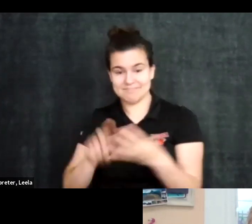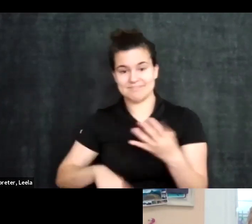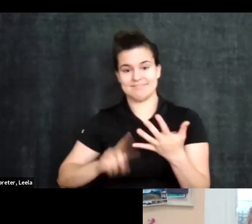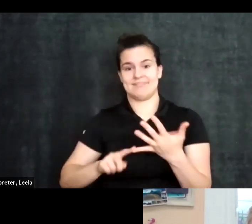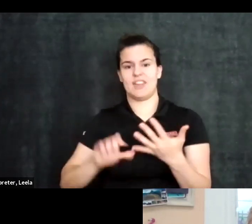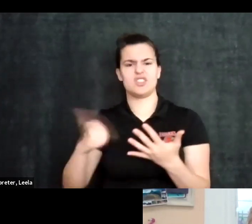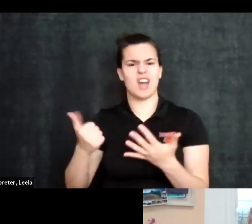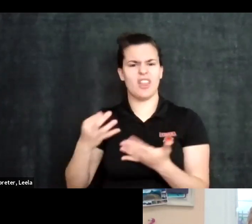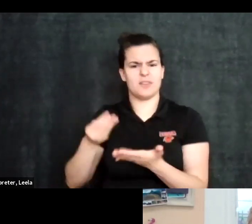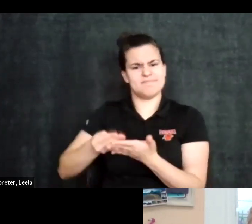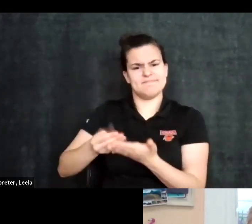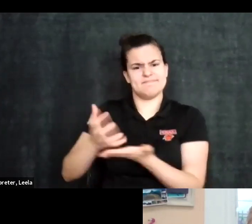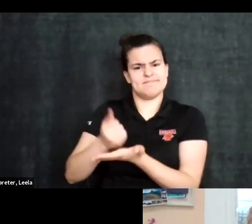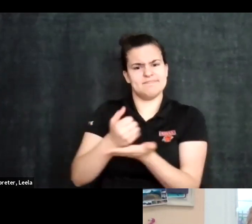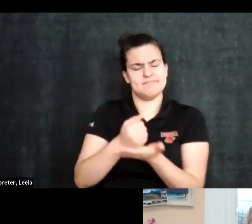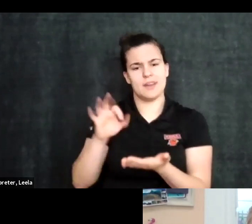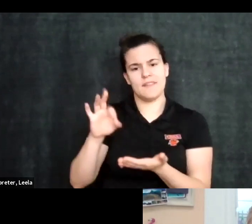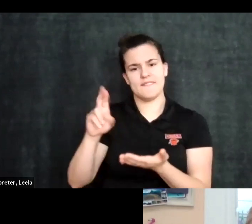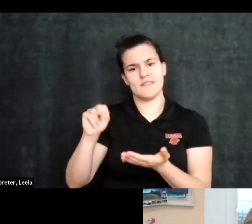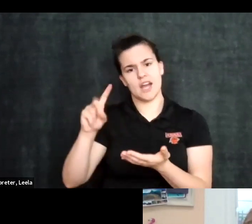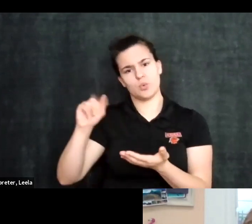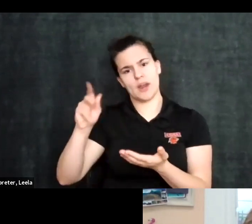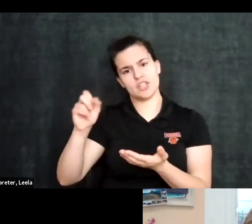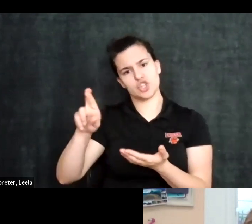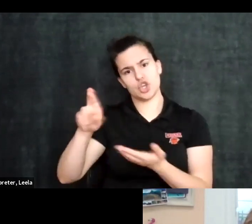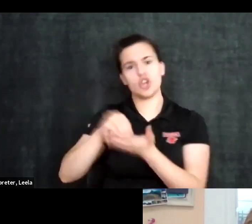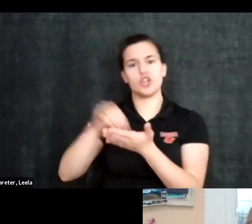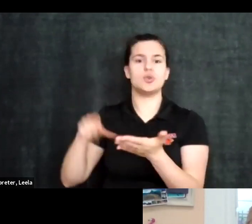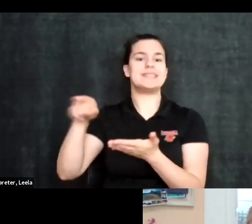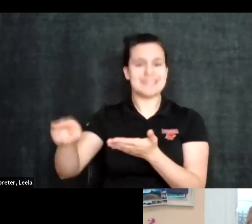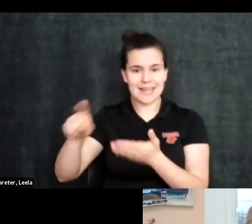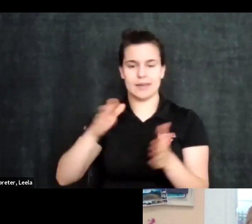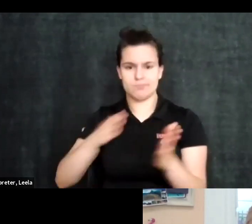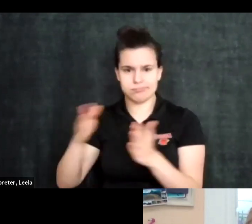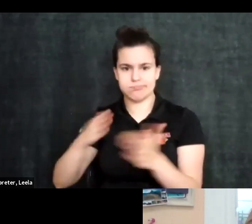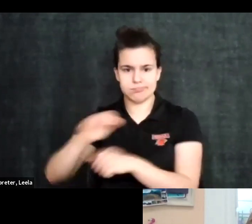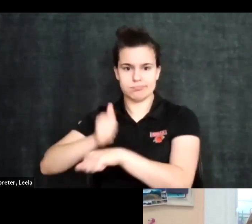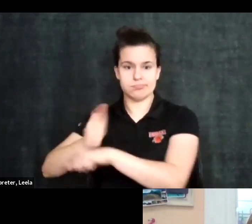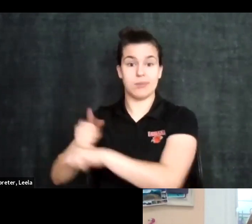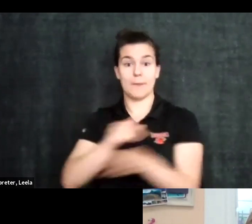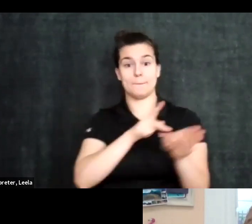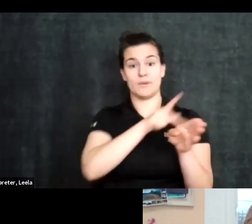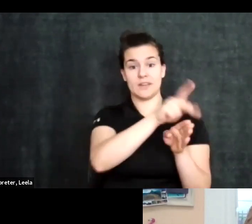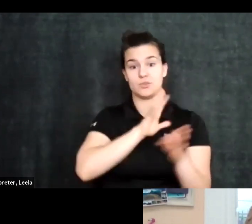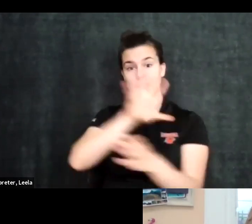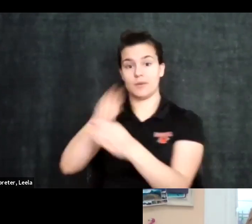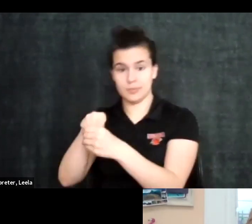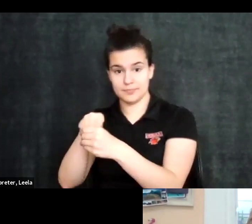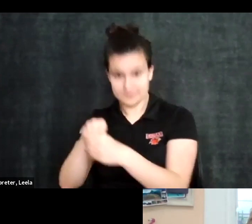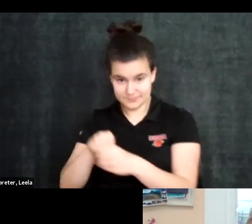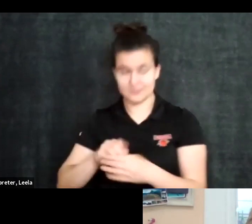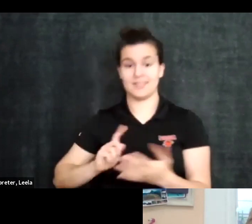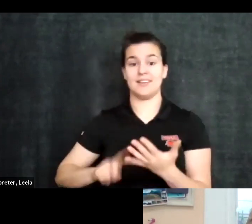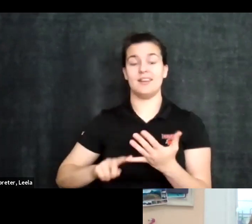fundraisers during the year that the students organize that are attended by professionals. We have a crawfish bowl in the spring. We